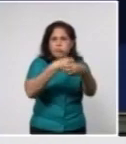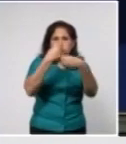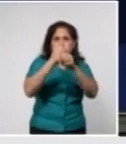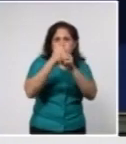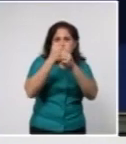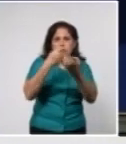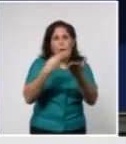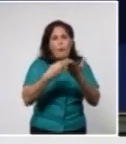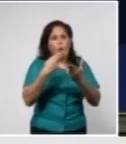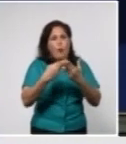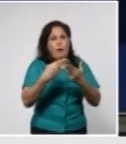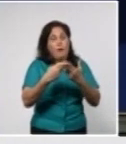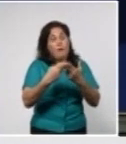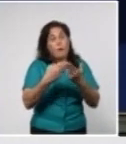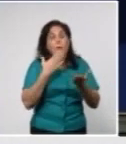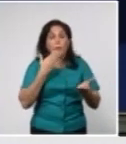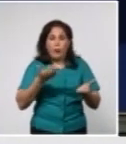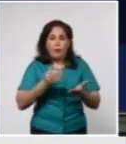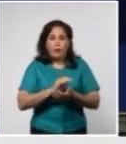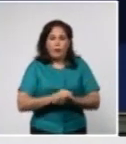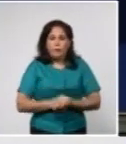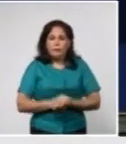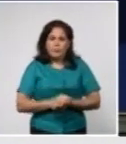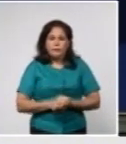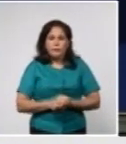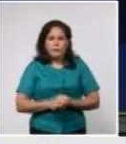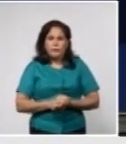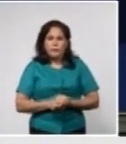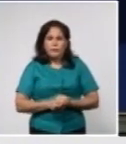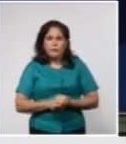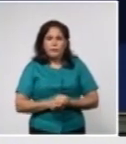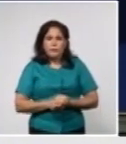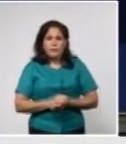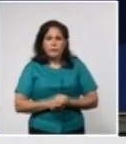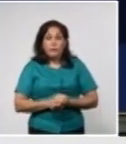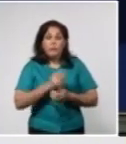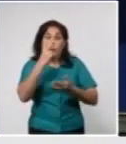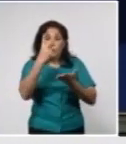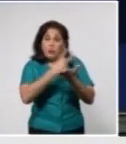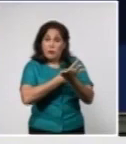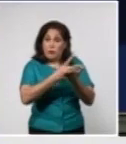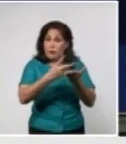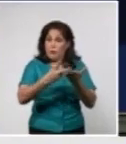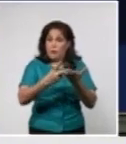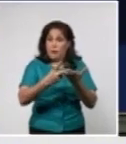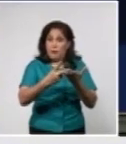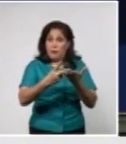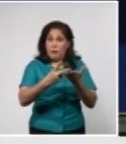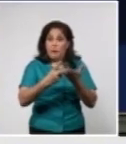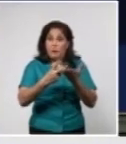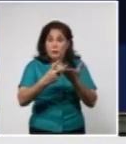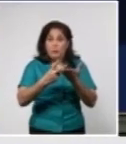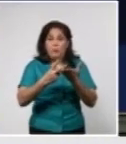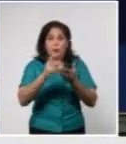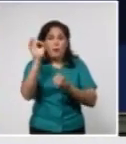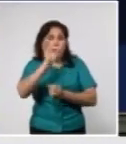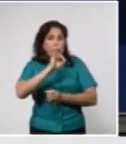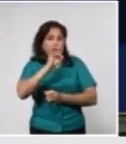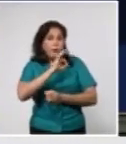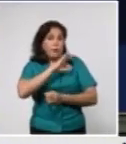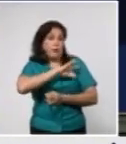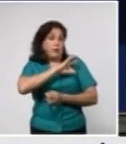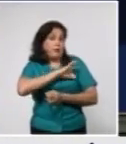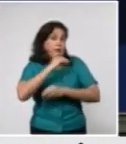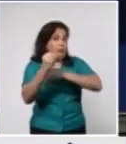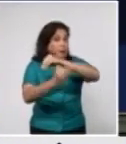conducted, which we expect to further extend in the community. Over the last 15 days, the